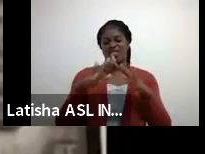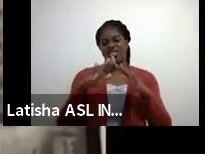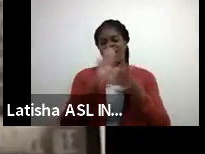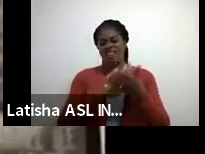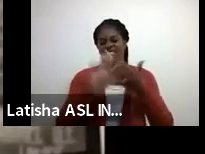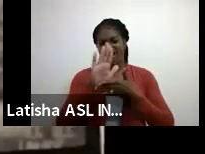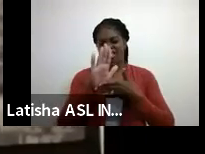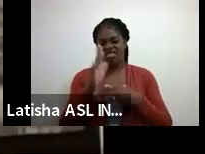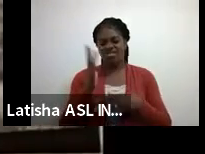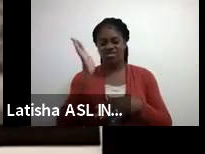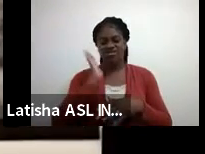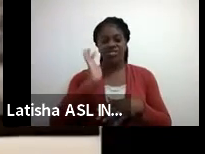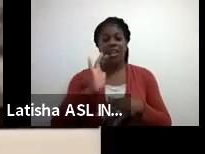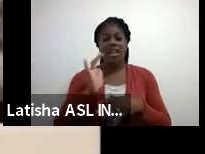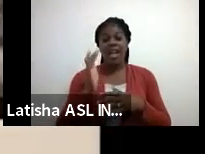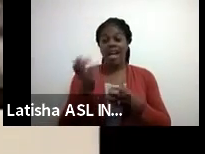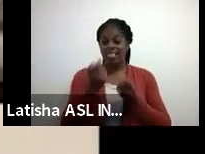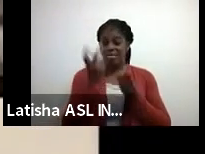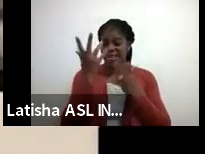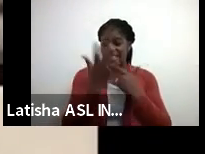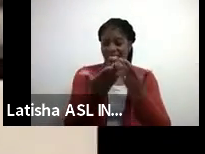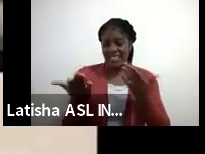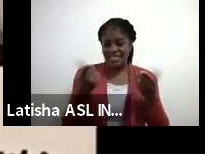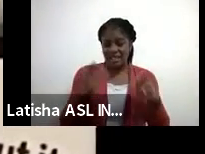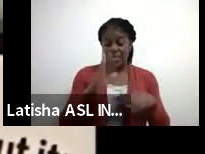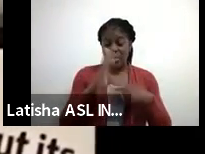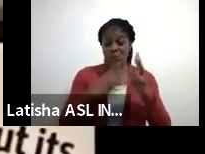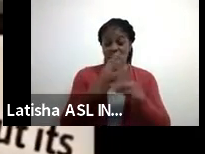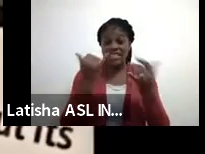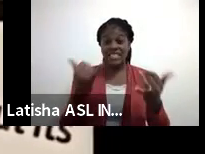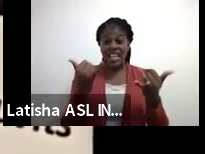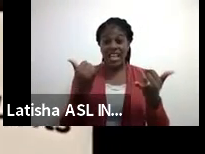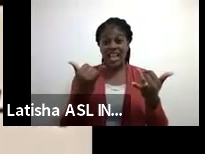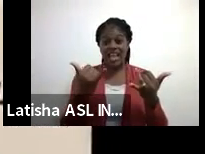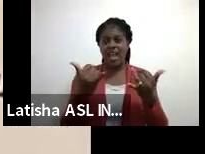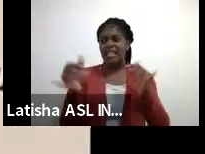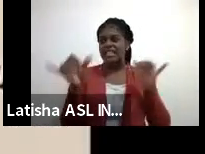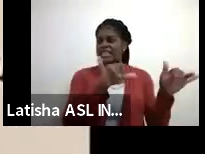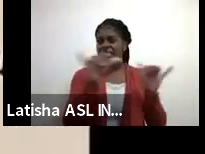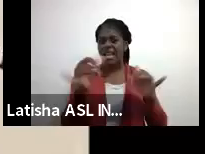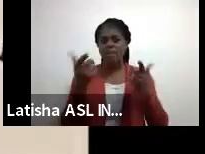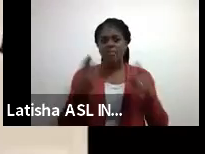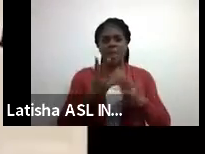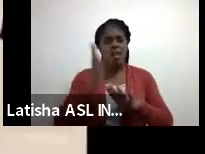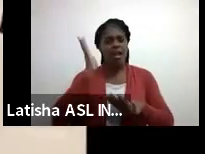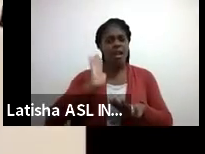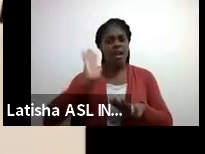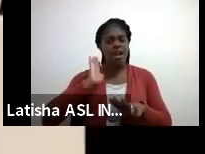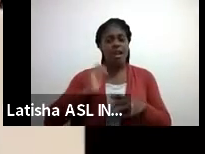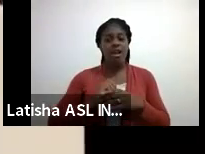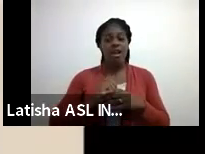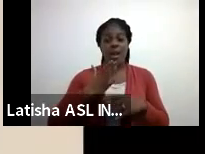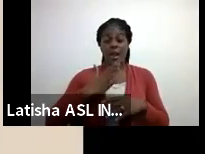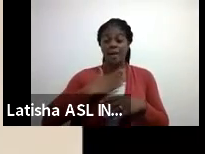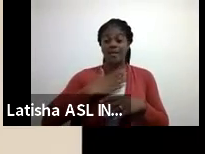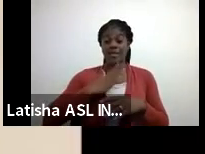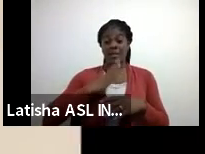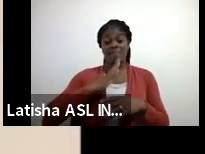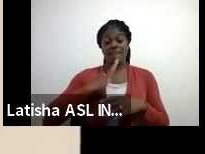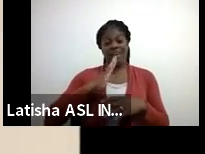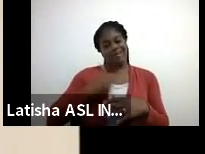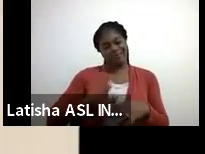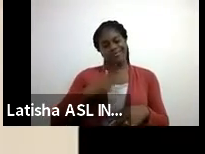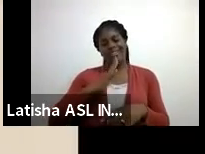And a lot of the things that are going on in the world today were things that were going on then. And so my 53-year-old